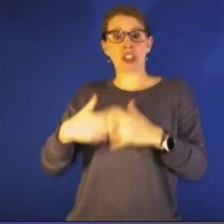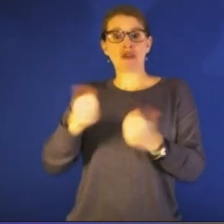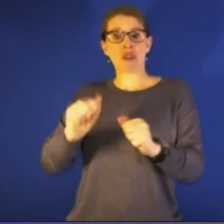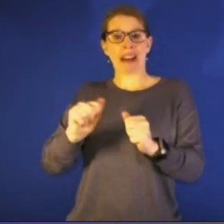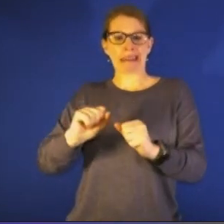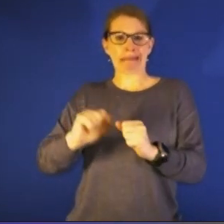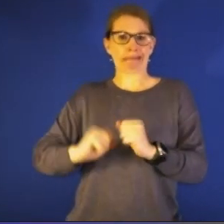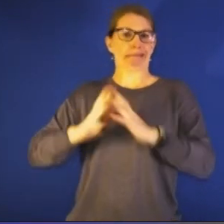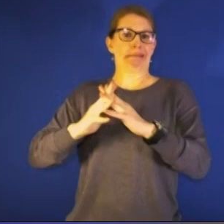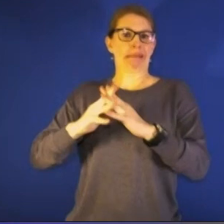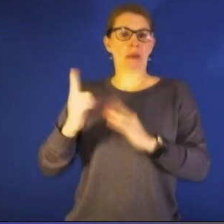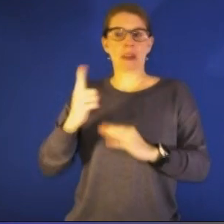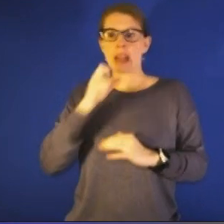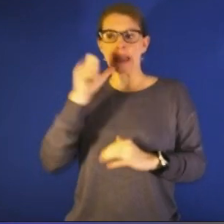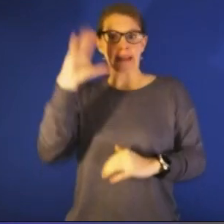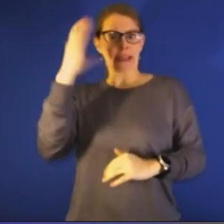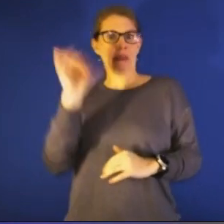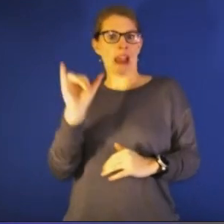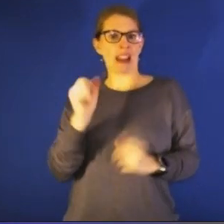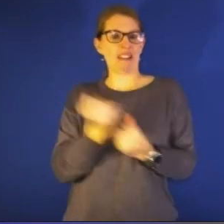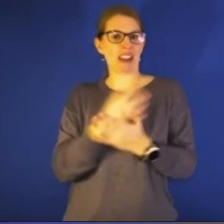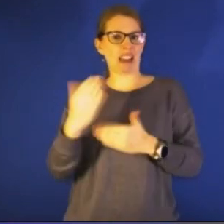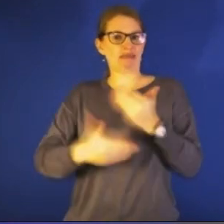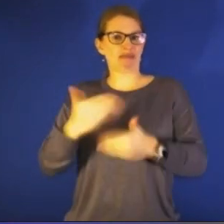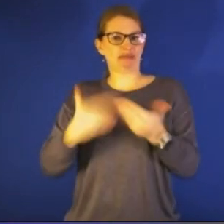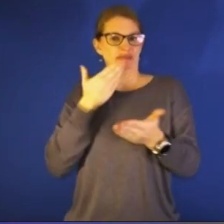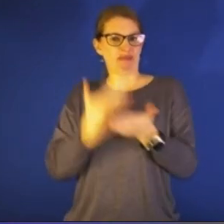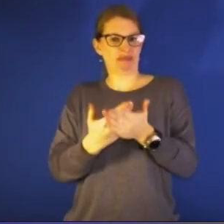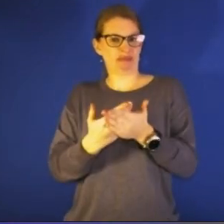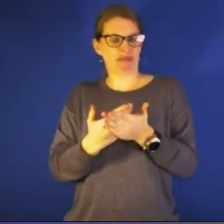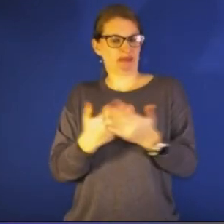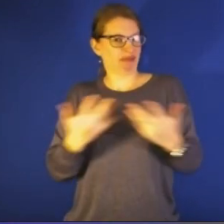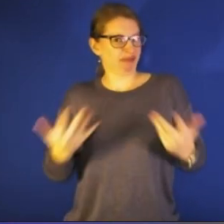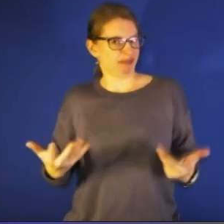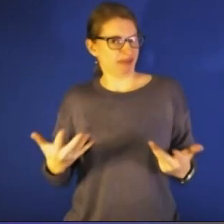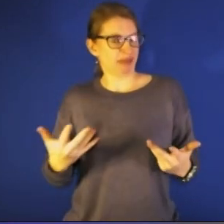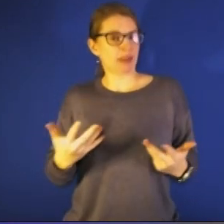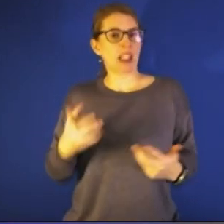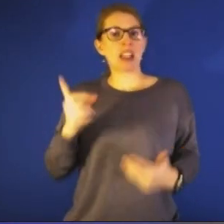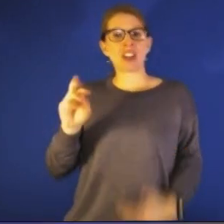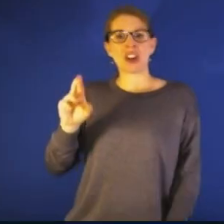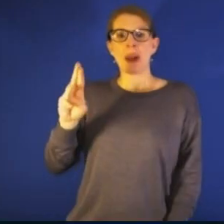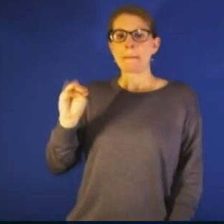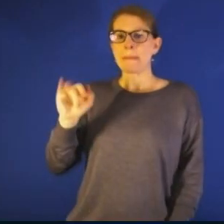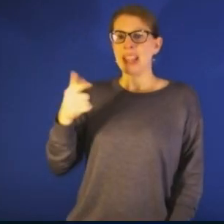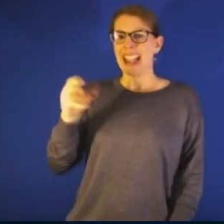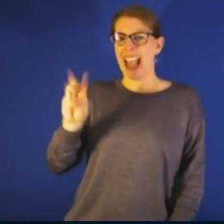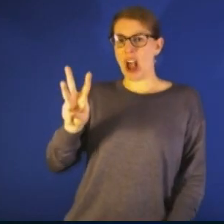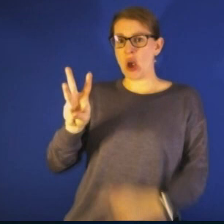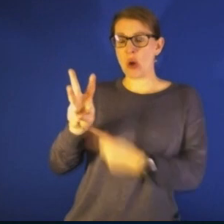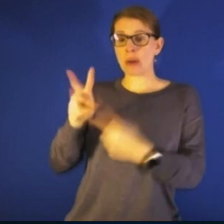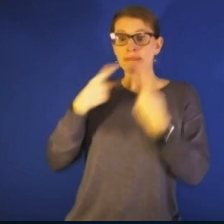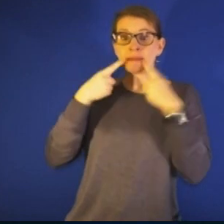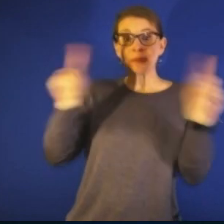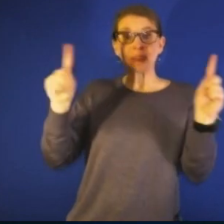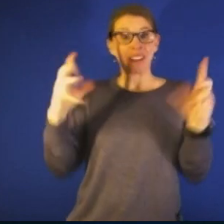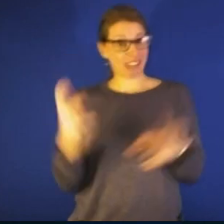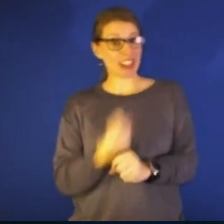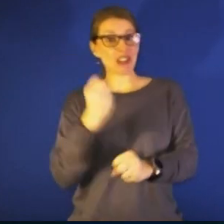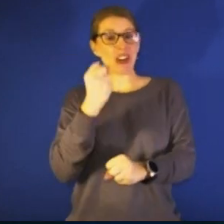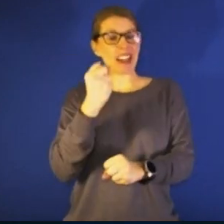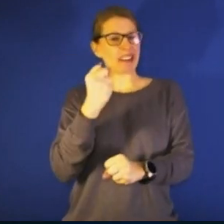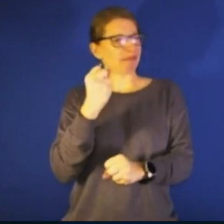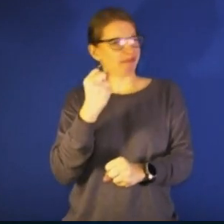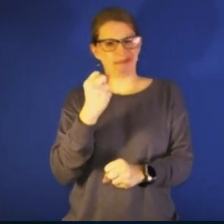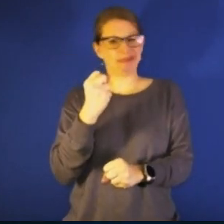know what? That doesn't sound like things are going very well to me. So Dr. Megow, I'm thinking that Missouri's decision to declare victory is probably